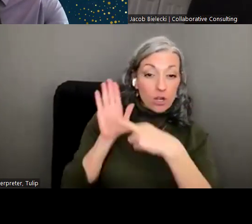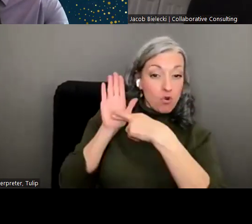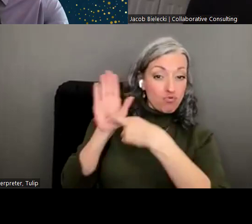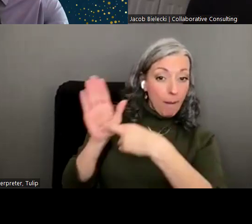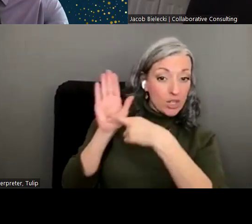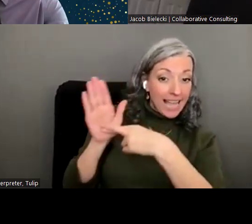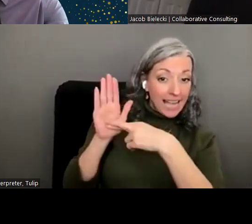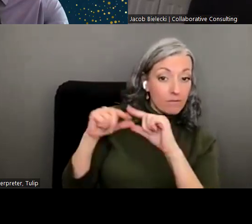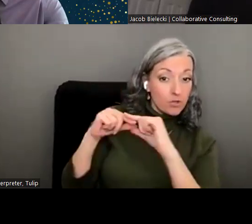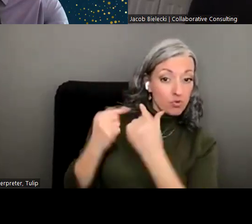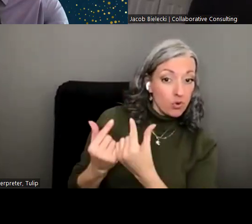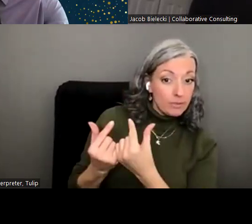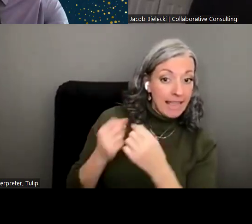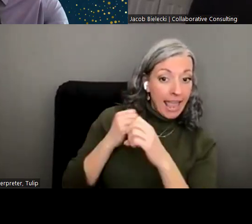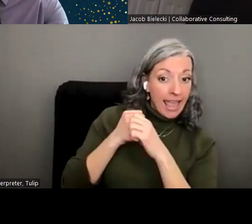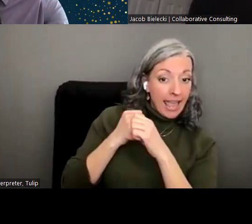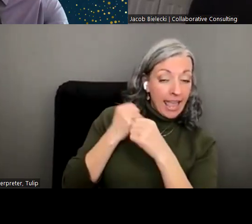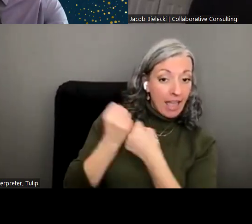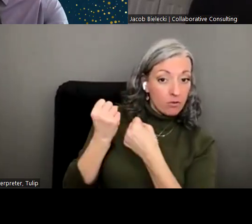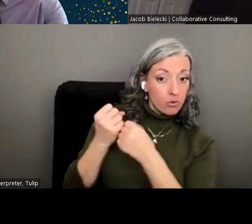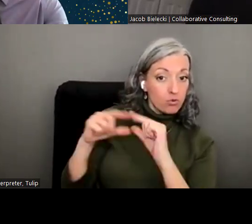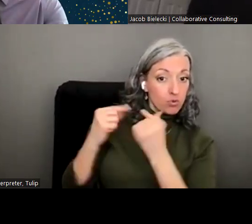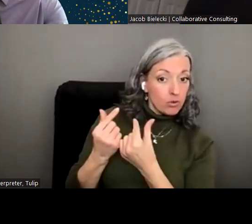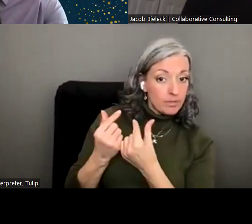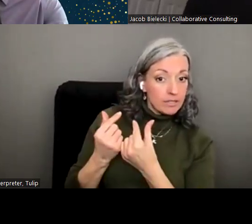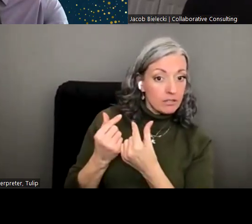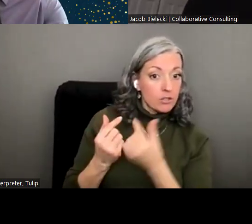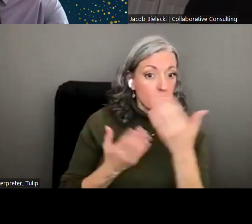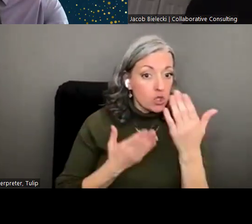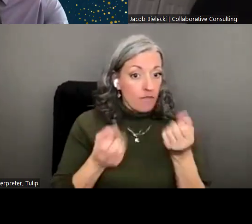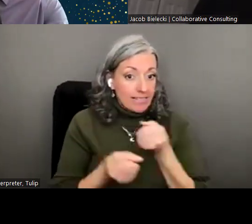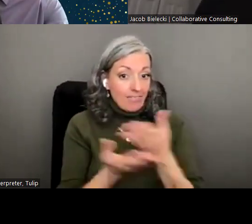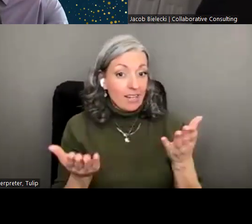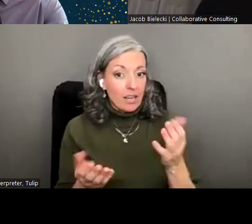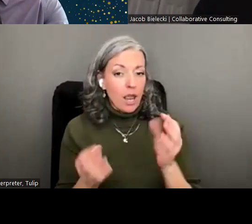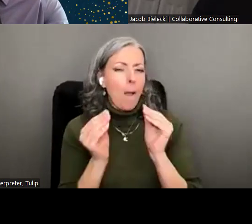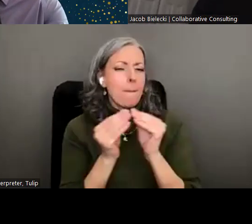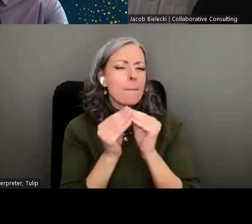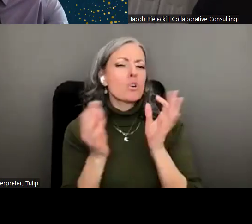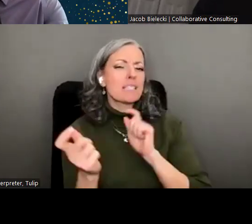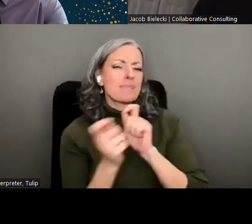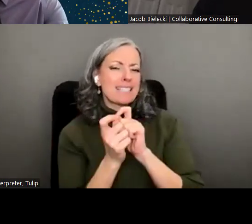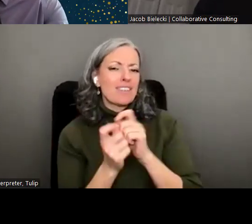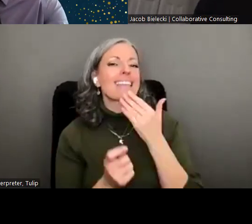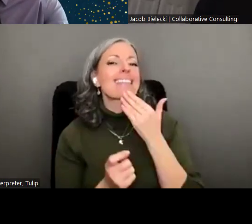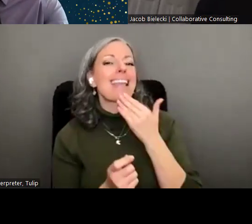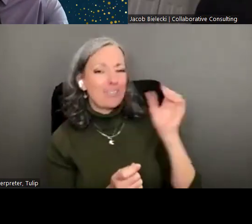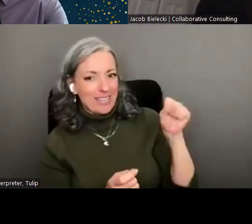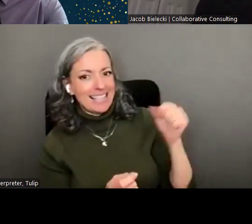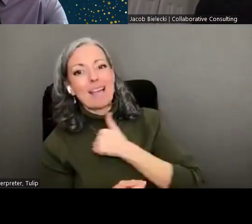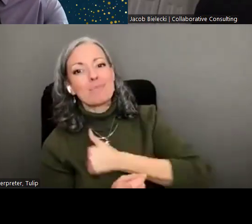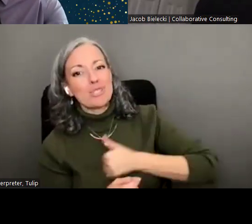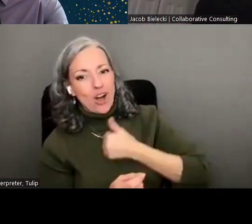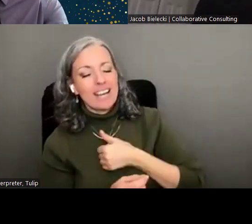groups, service delivery organizations? And yeah, could you be a little bit more specific? Thank you. Yes, I am talking about